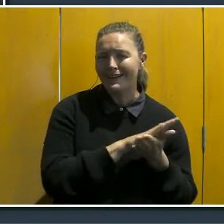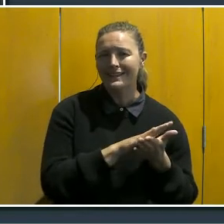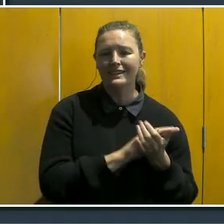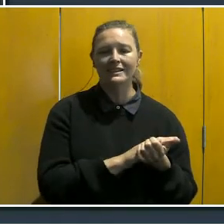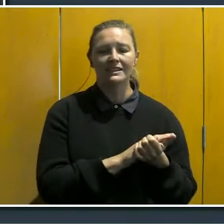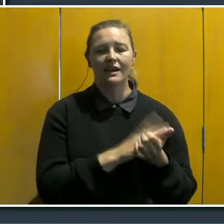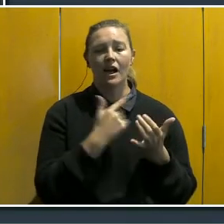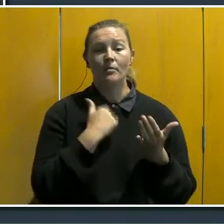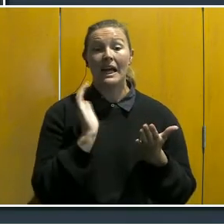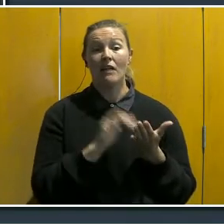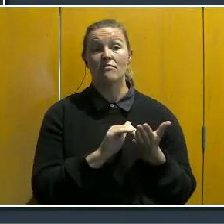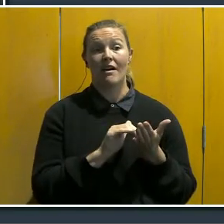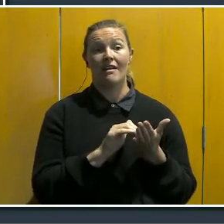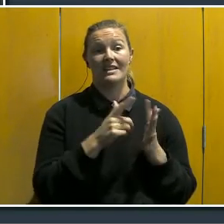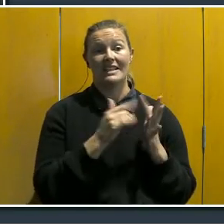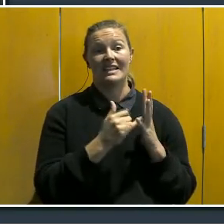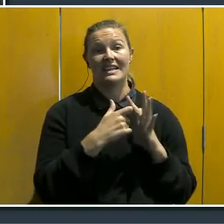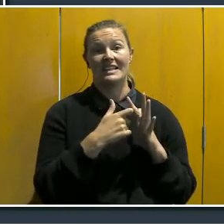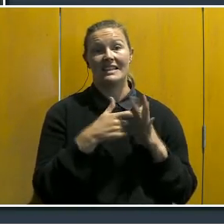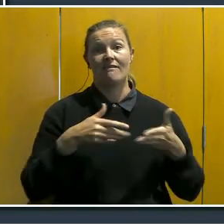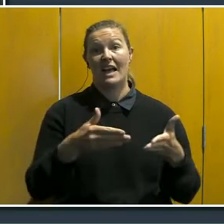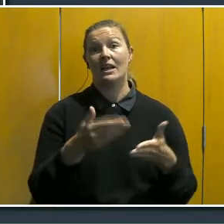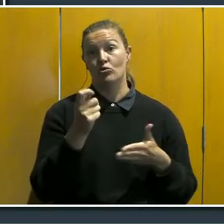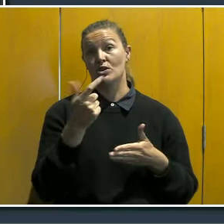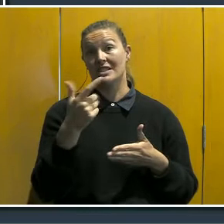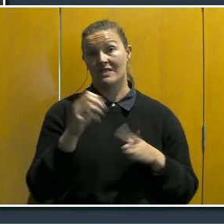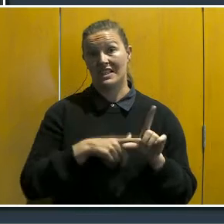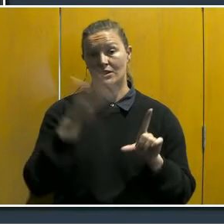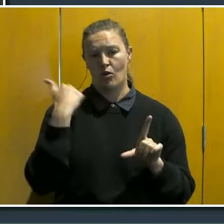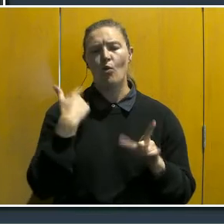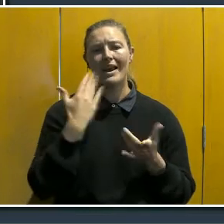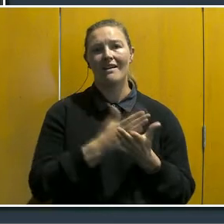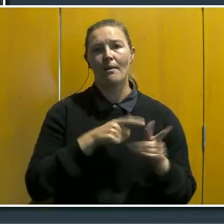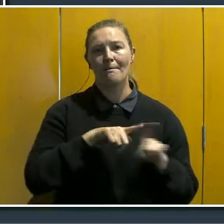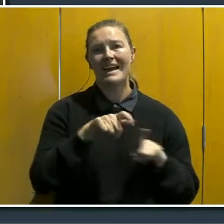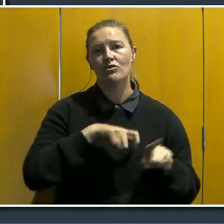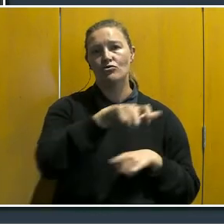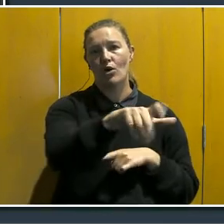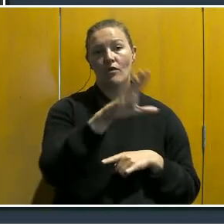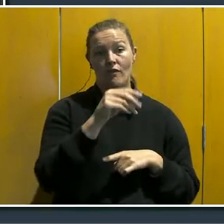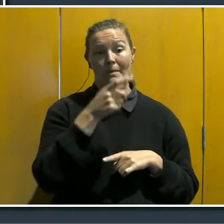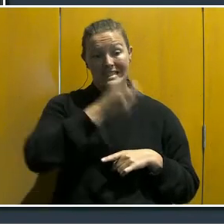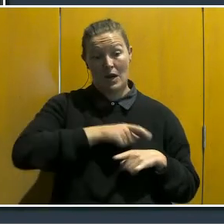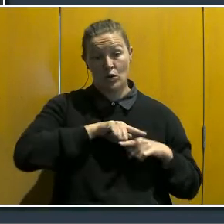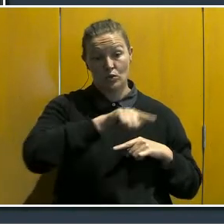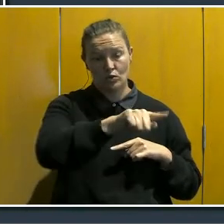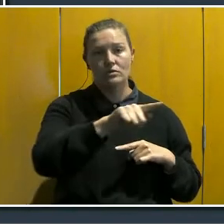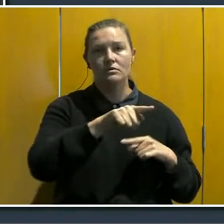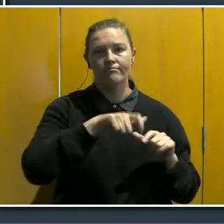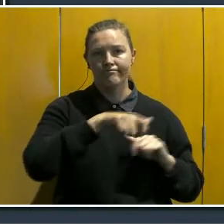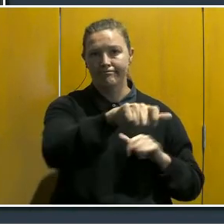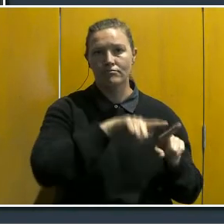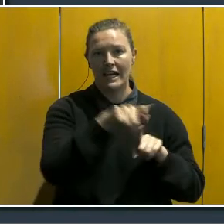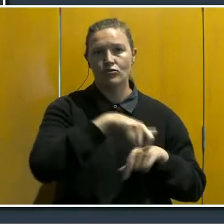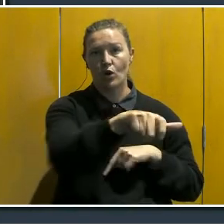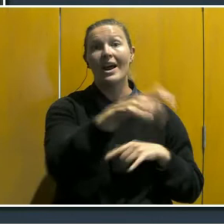I arrived in the Esk Valley just on 70 years ago, we were on a main road all the way out from town. Apart from it now